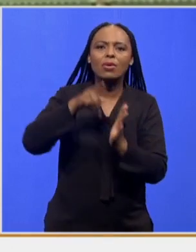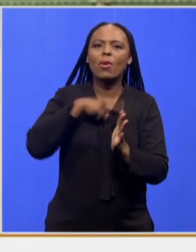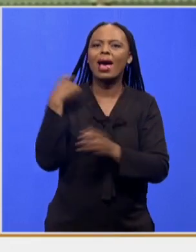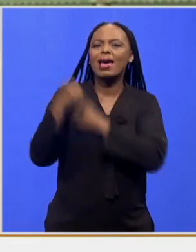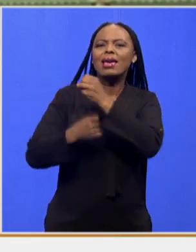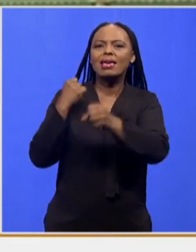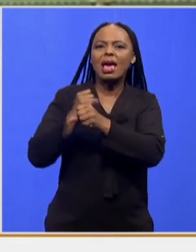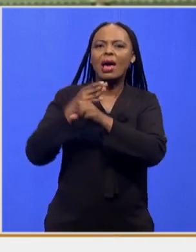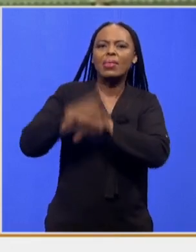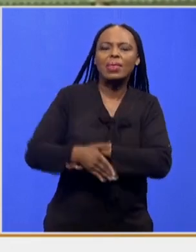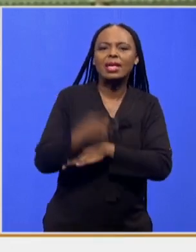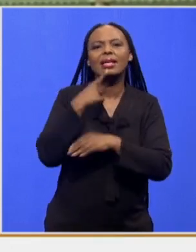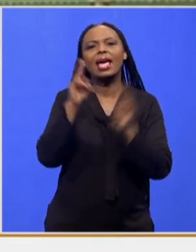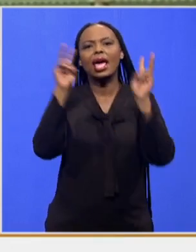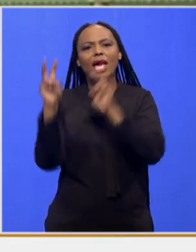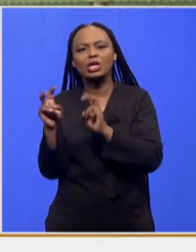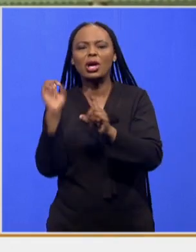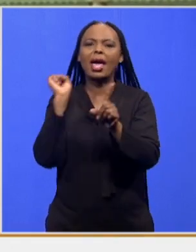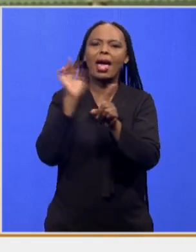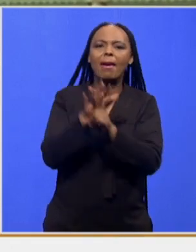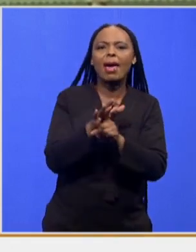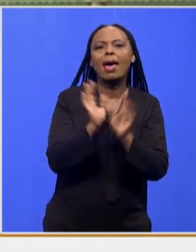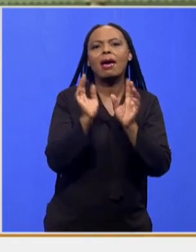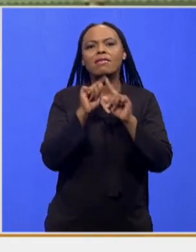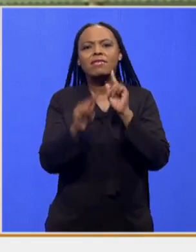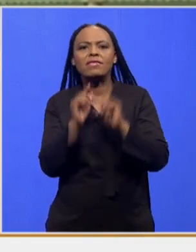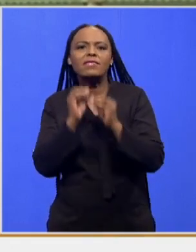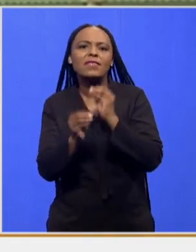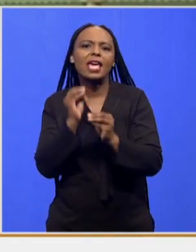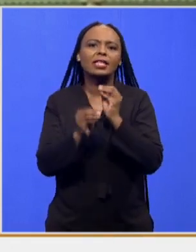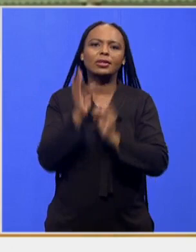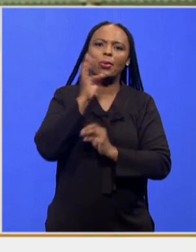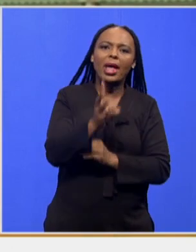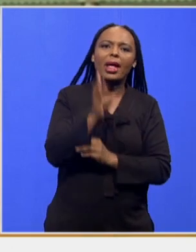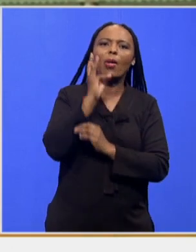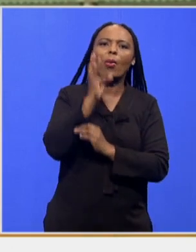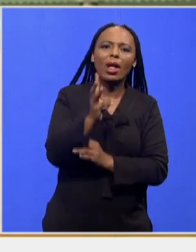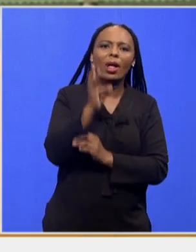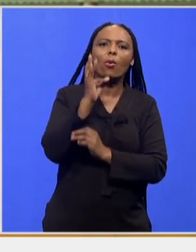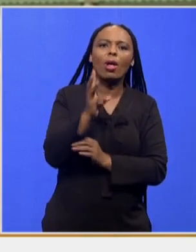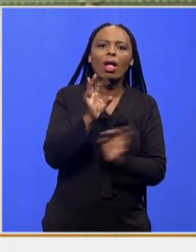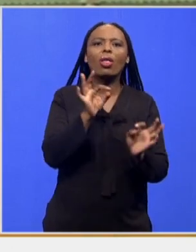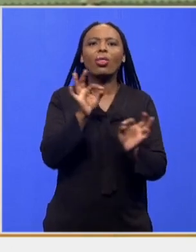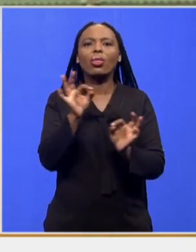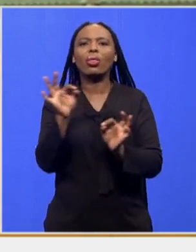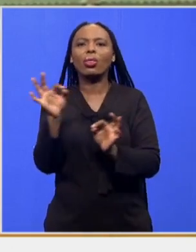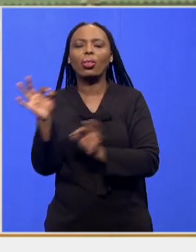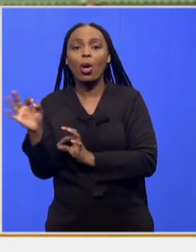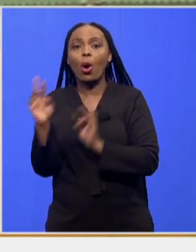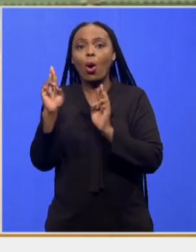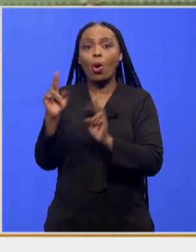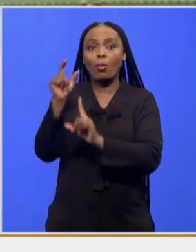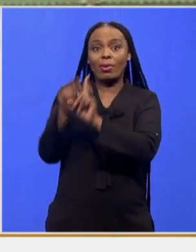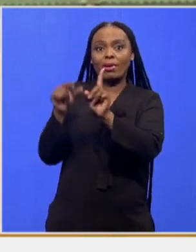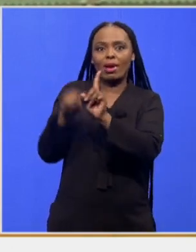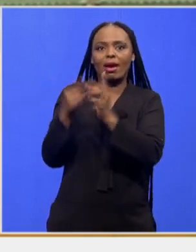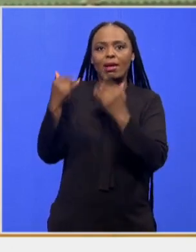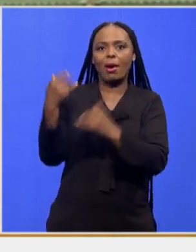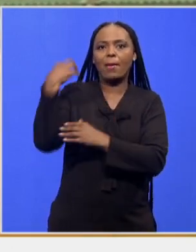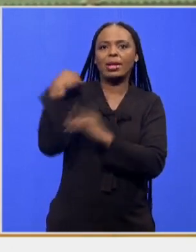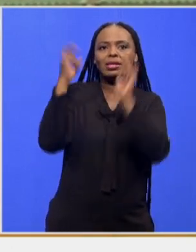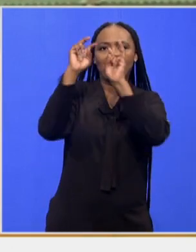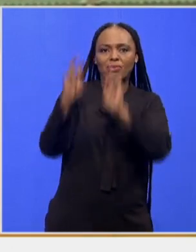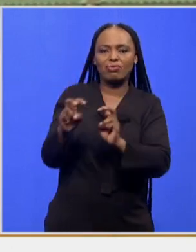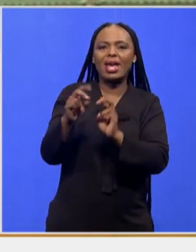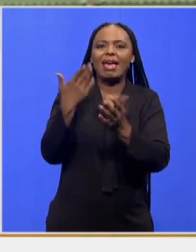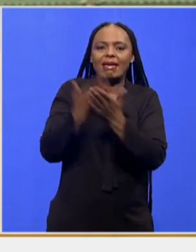how this issue of load shedding is going to be fixed. So we're hoping that these visits are going to actually bear fruit, where he will be